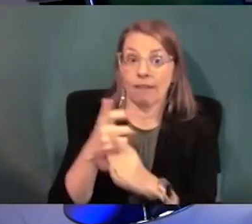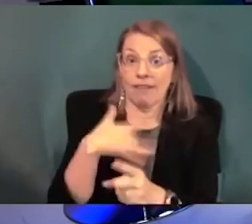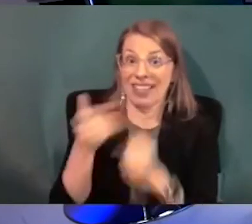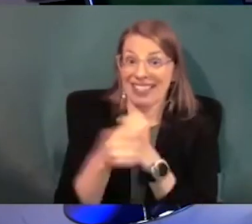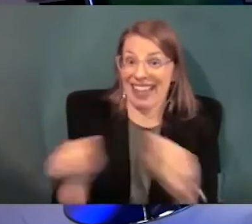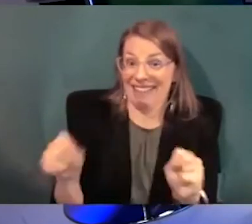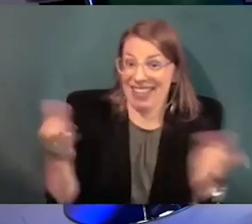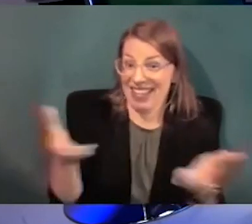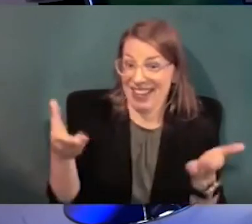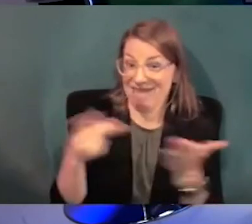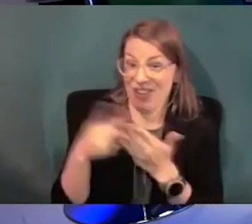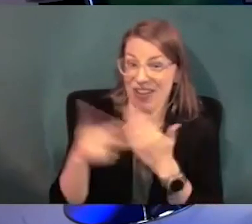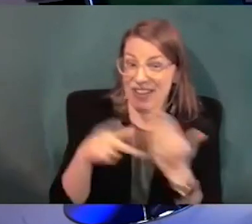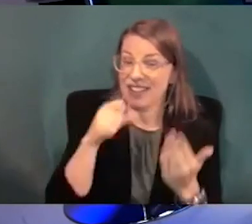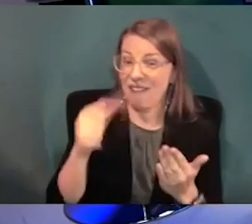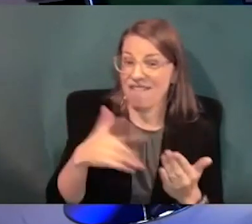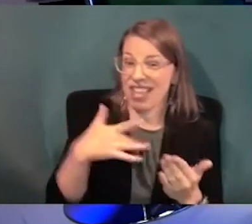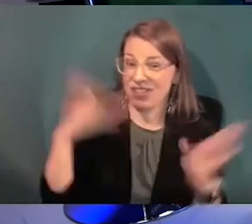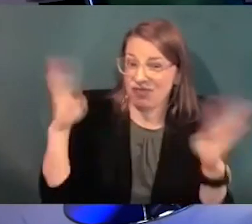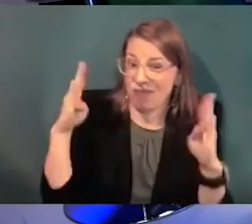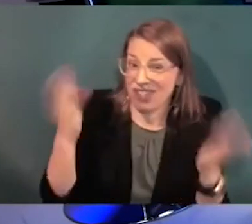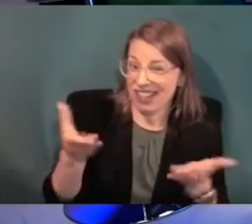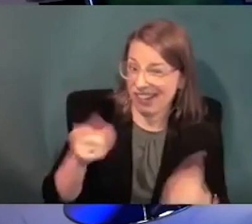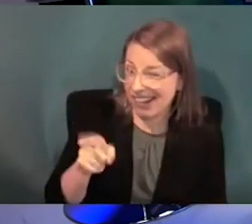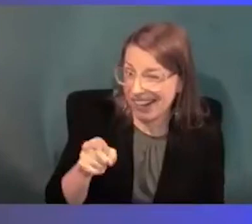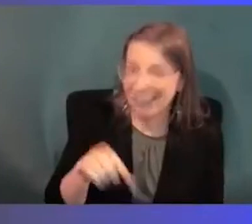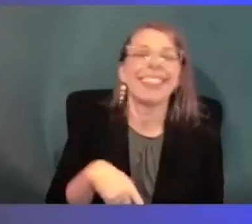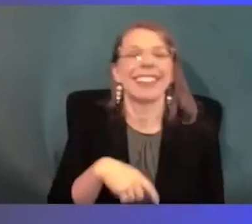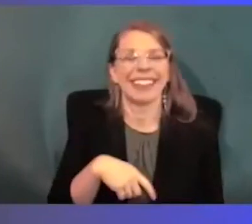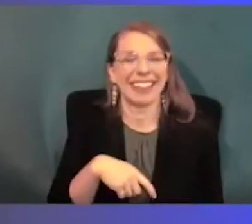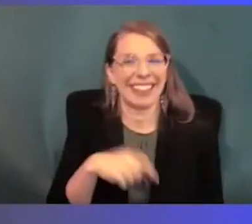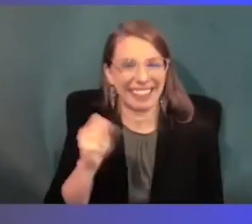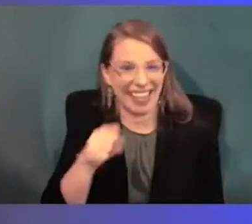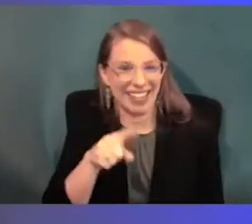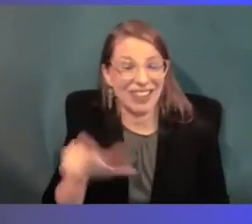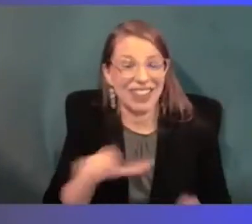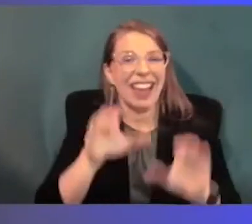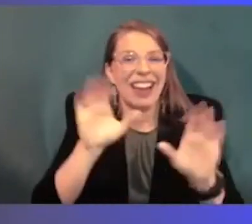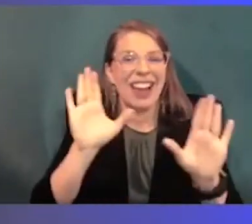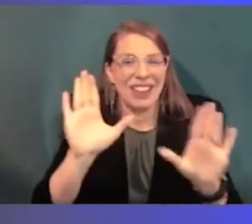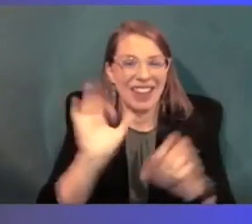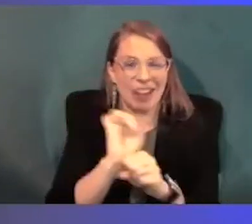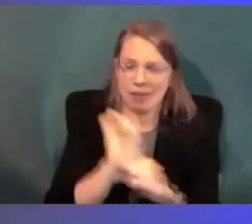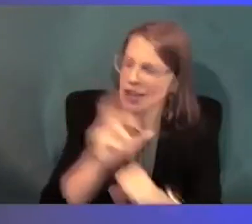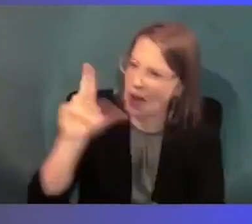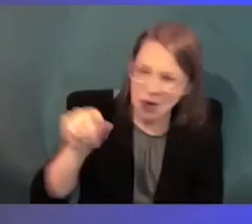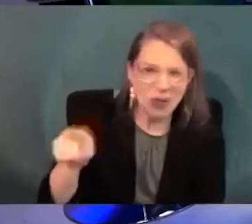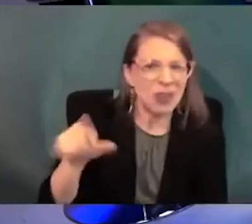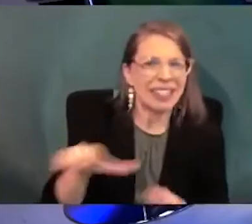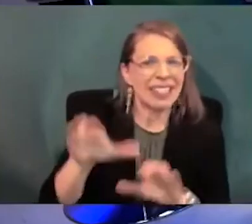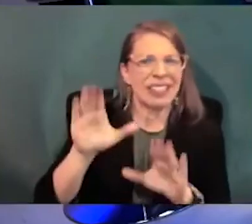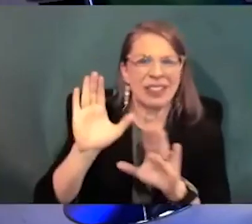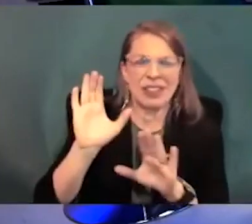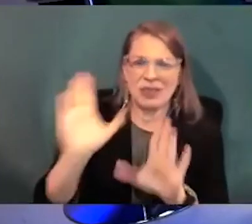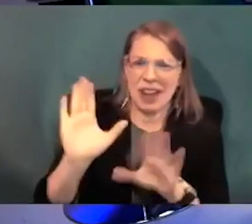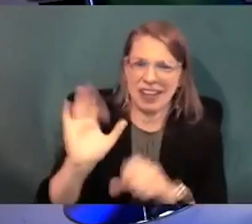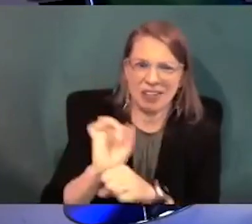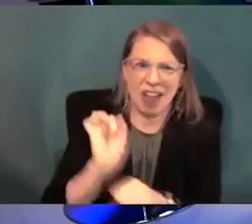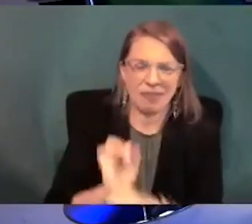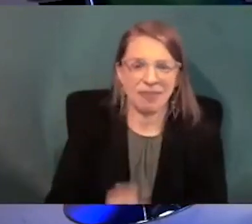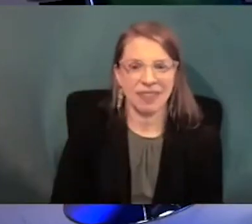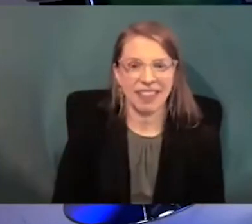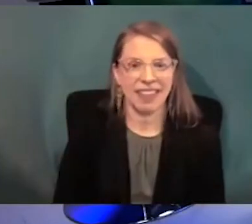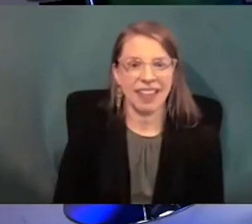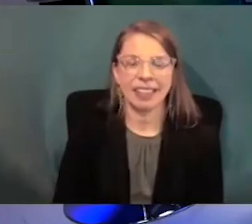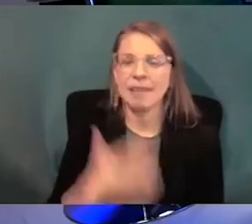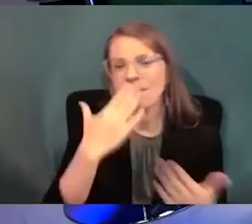in trouble here? Yes, sir. You did a great job. Well, no, you did a great job. I just had to give you some questions. Yeah, I'm thankful.